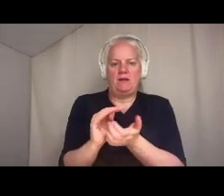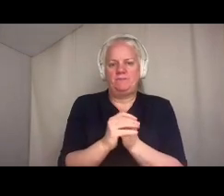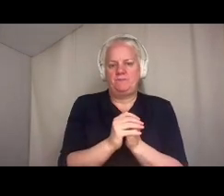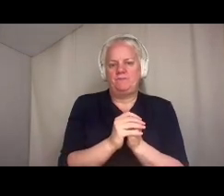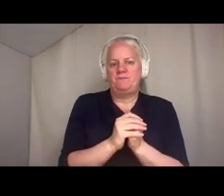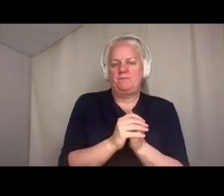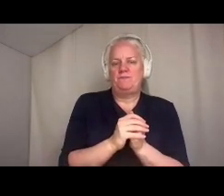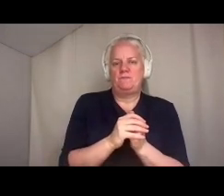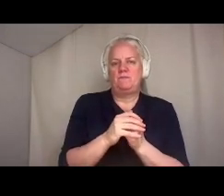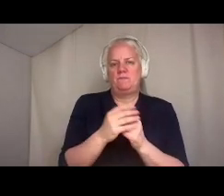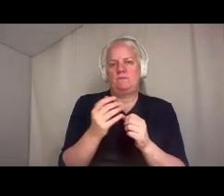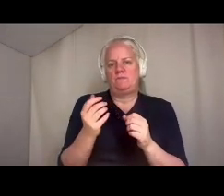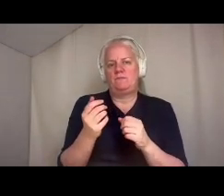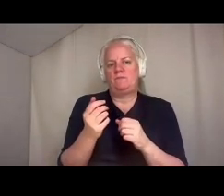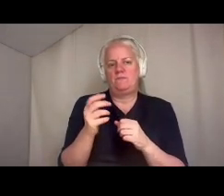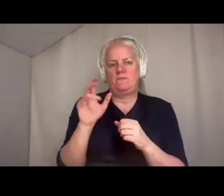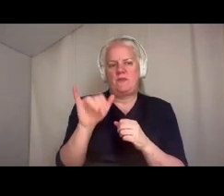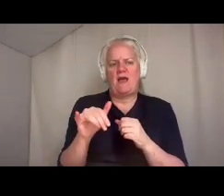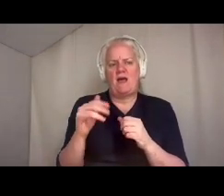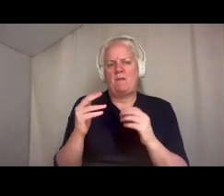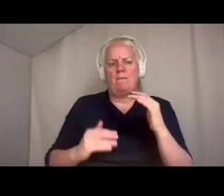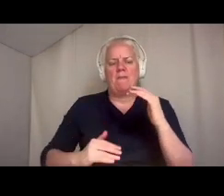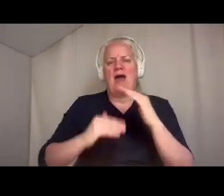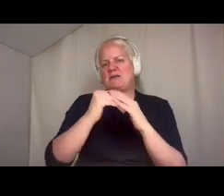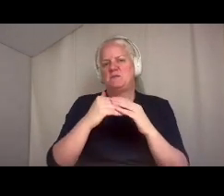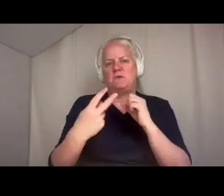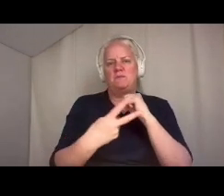The maximum savers tax credit for